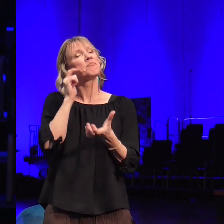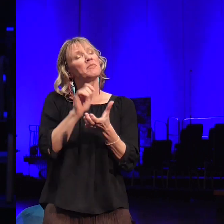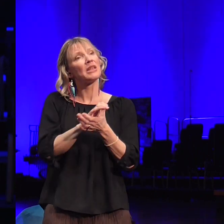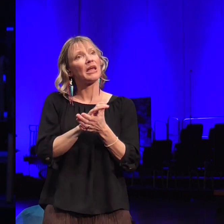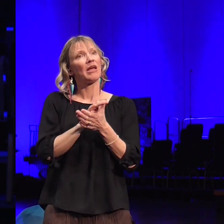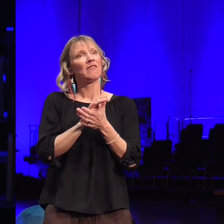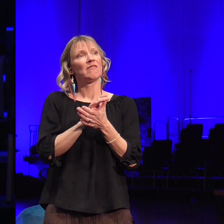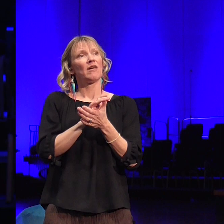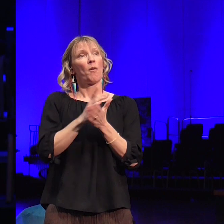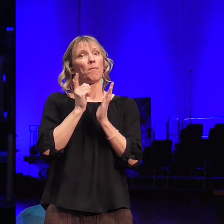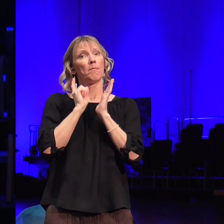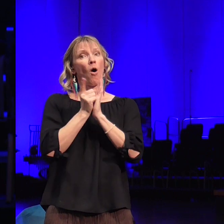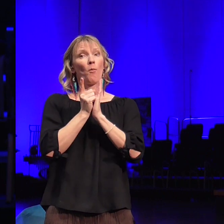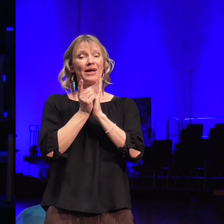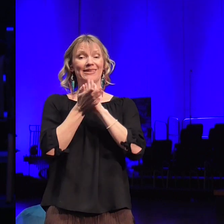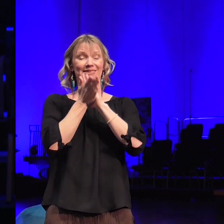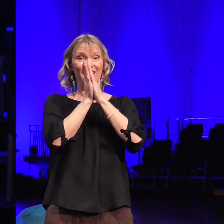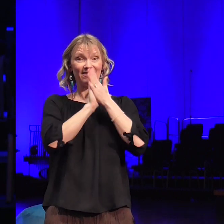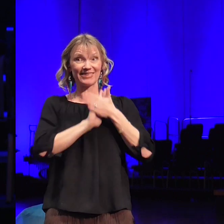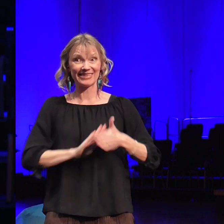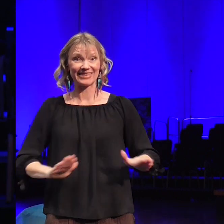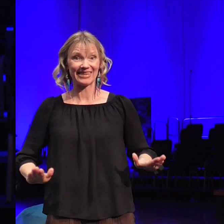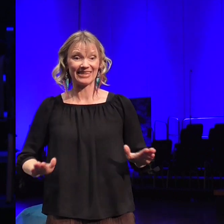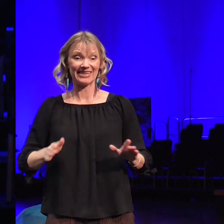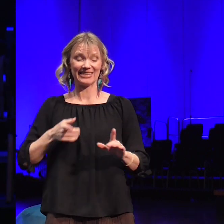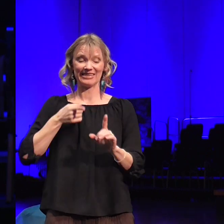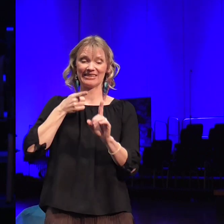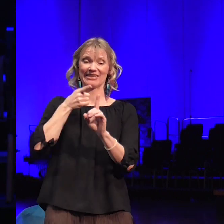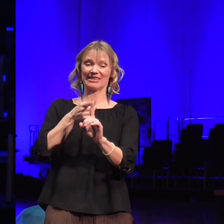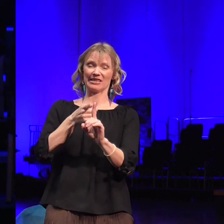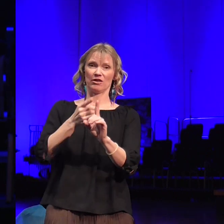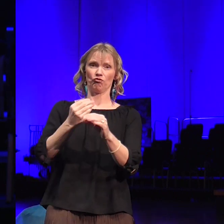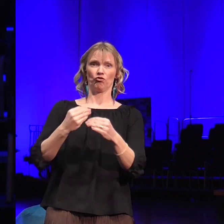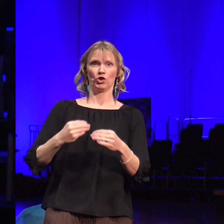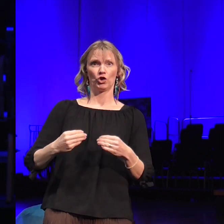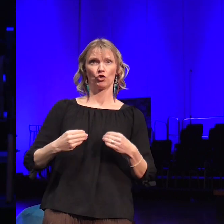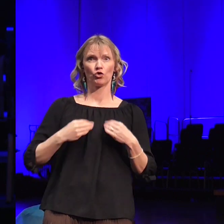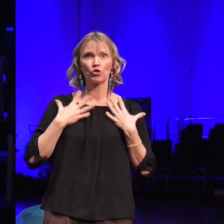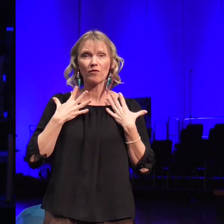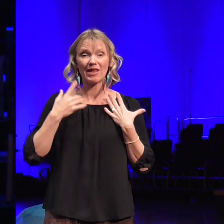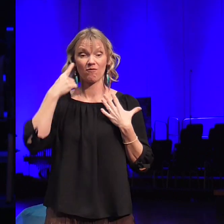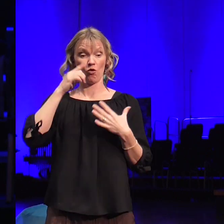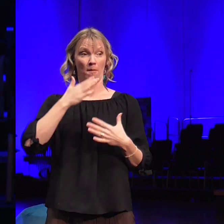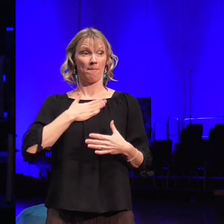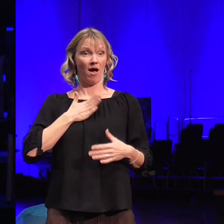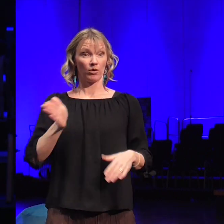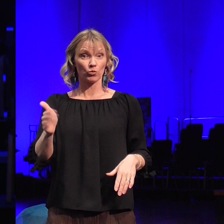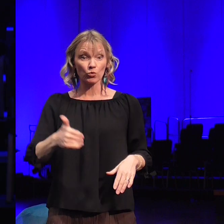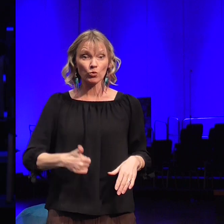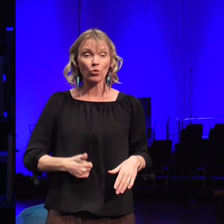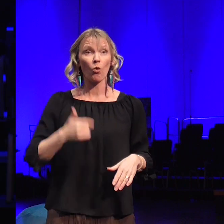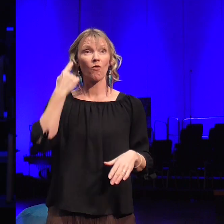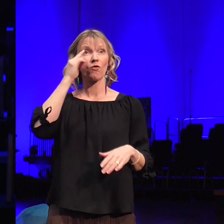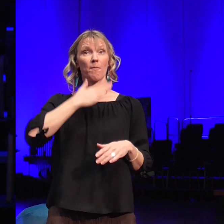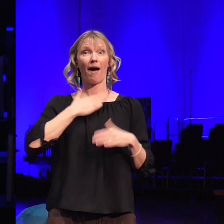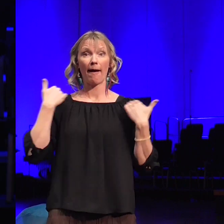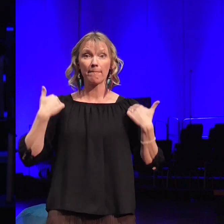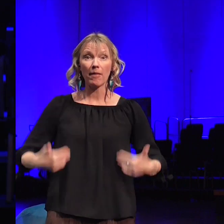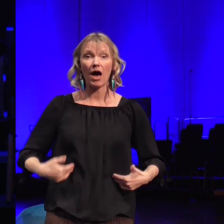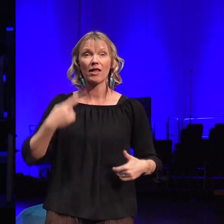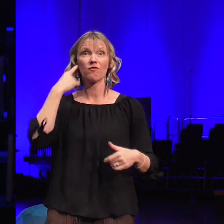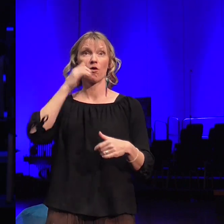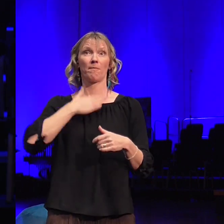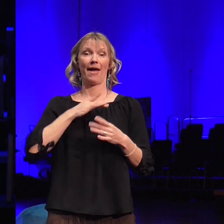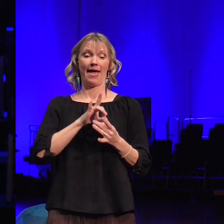that moments of stillness are so rejuvenating for my soul, for my body, for my essence,